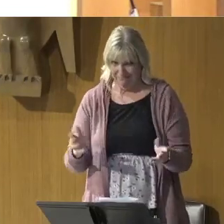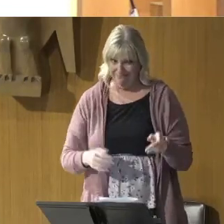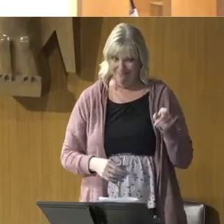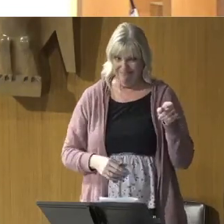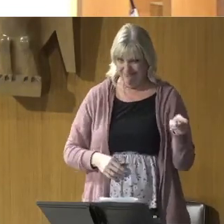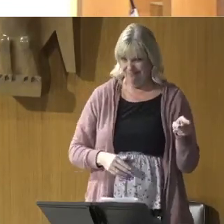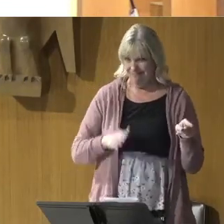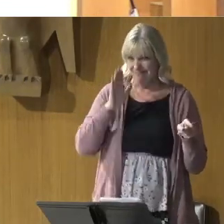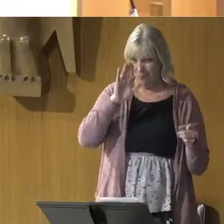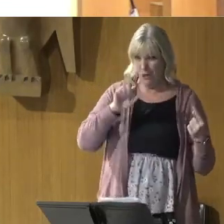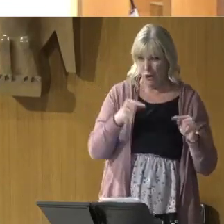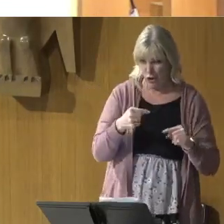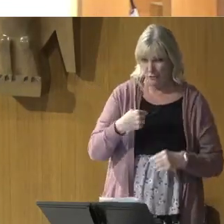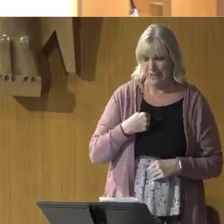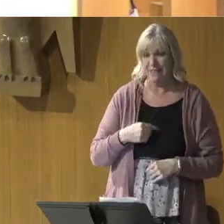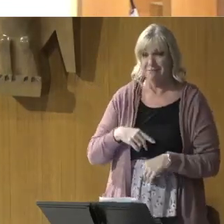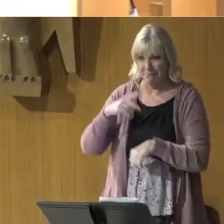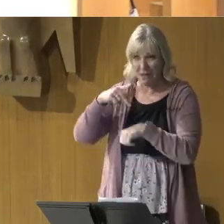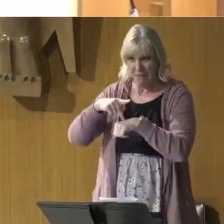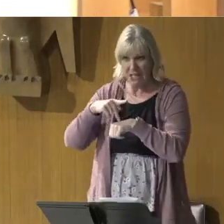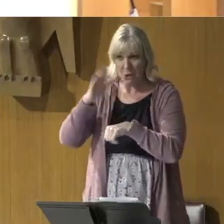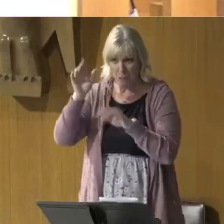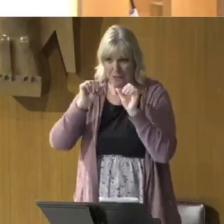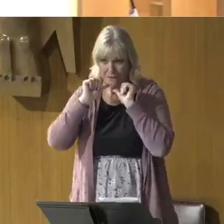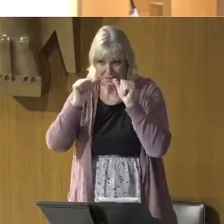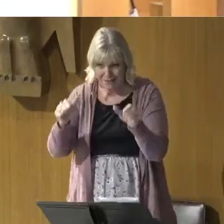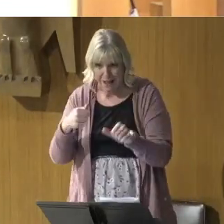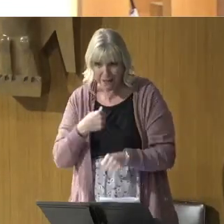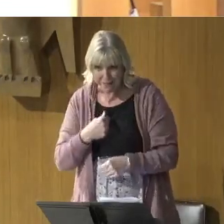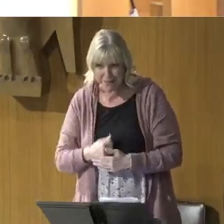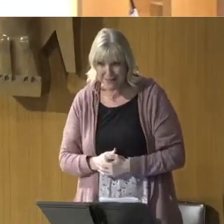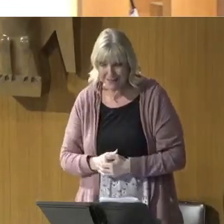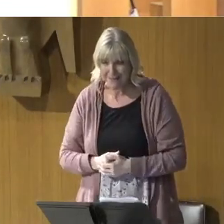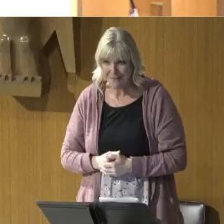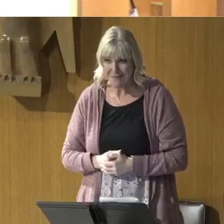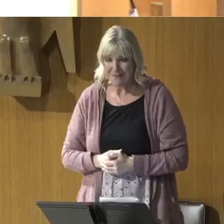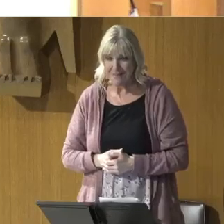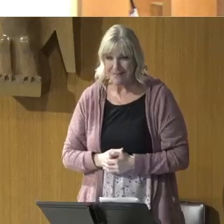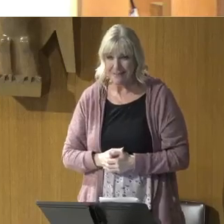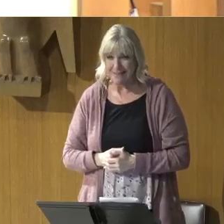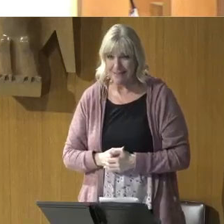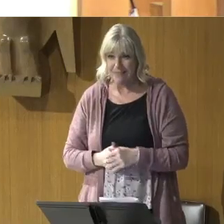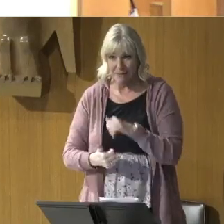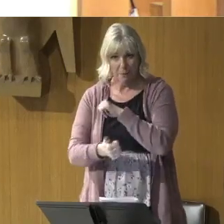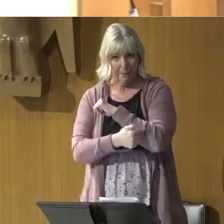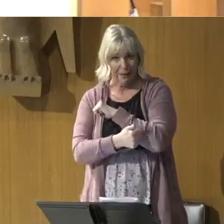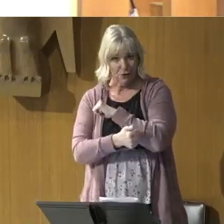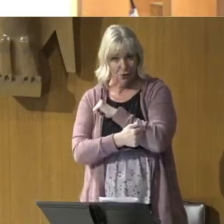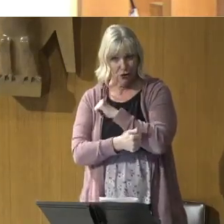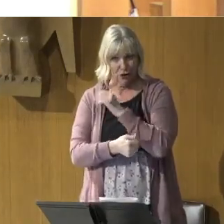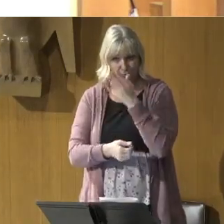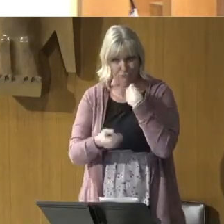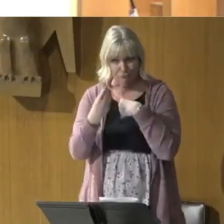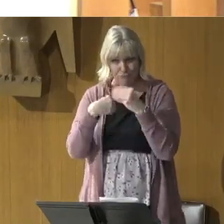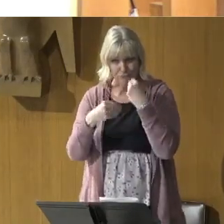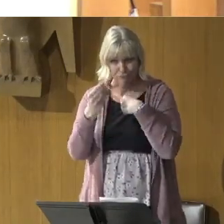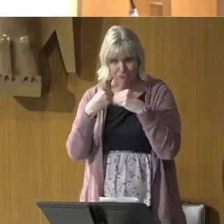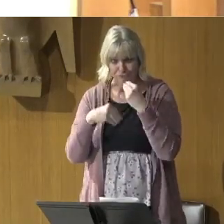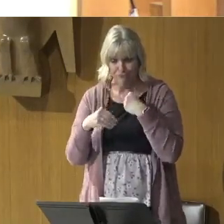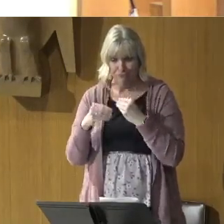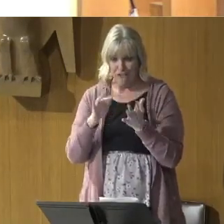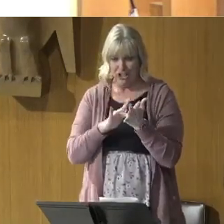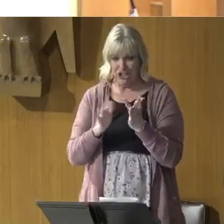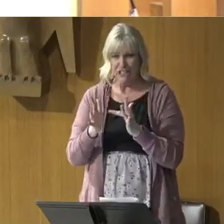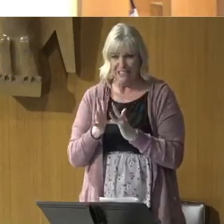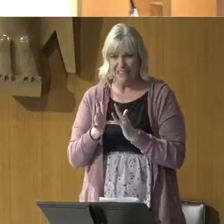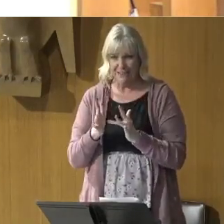going to betray him and Peter's going to deny him, it's the Passover meal. Jesus takes these two